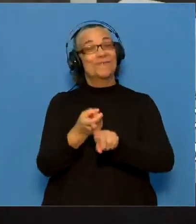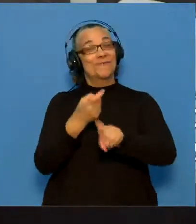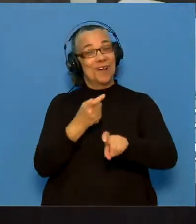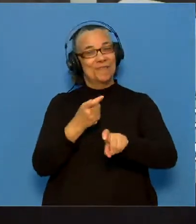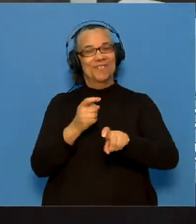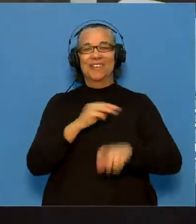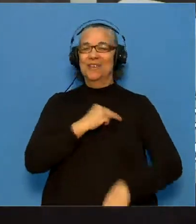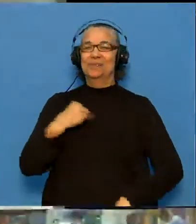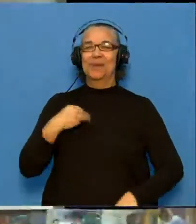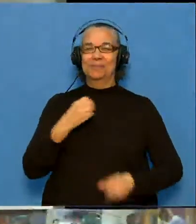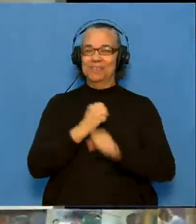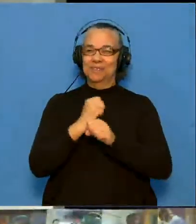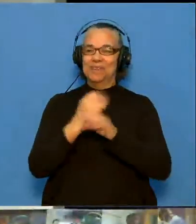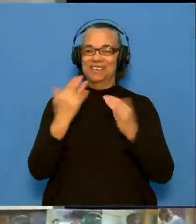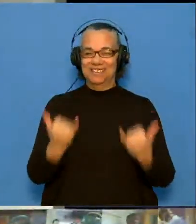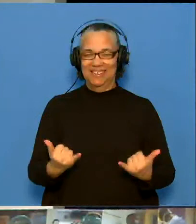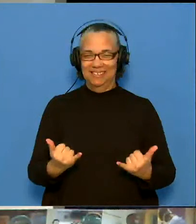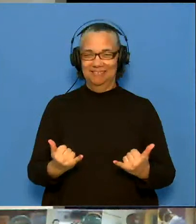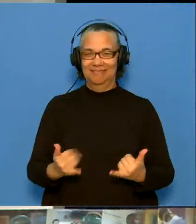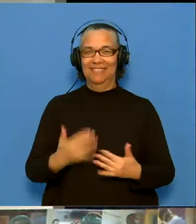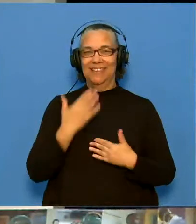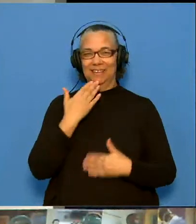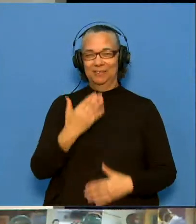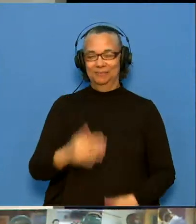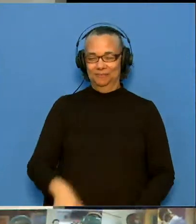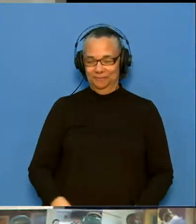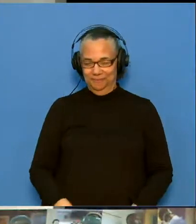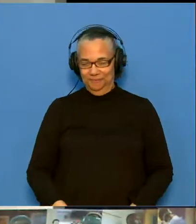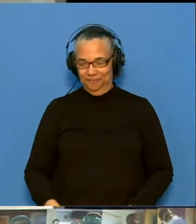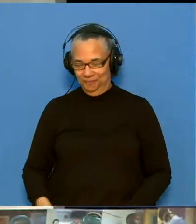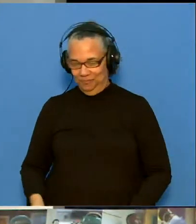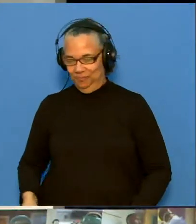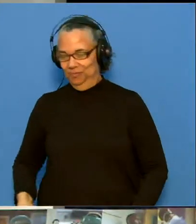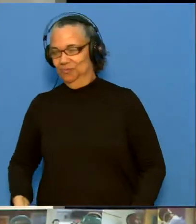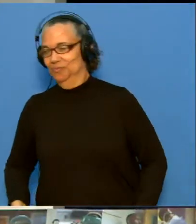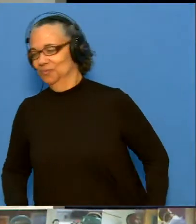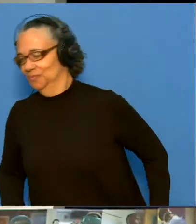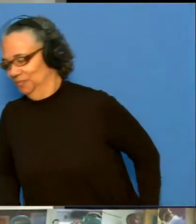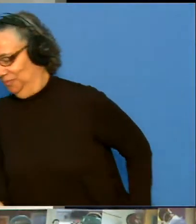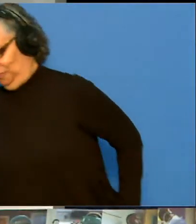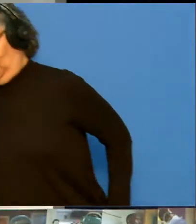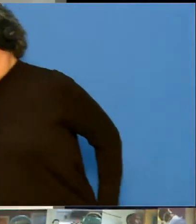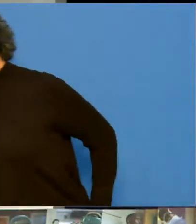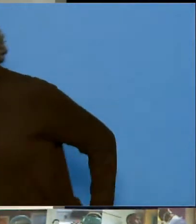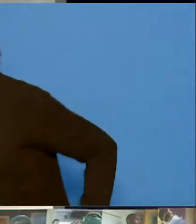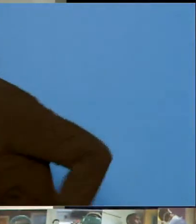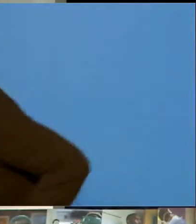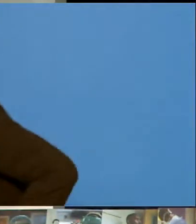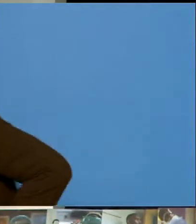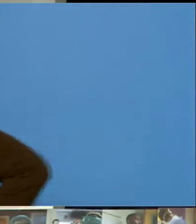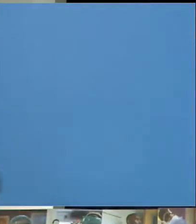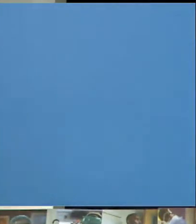media today. Renee, we'll start with Bermuda broadcaster.